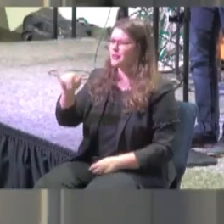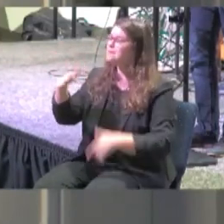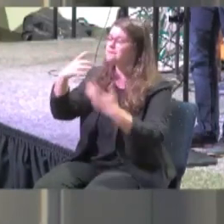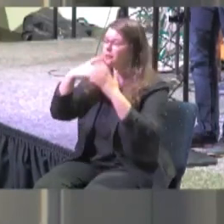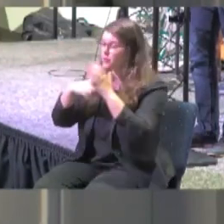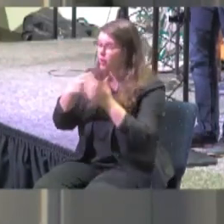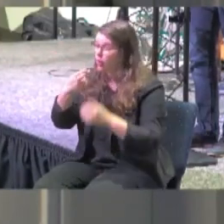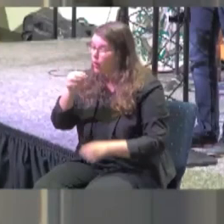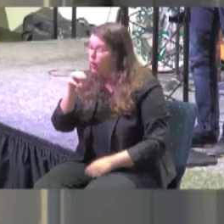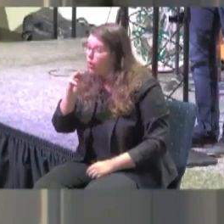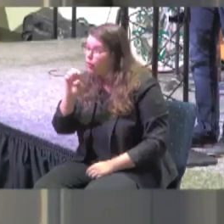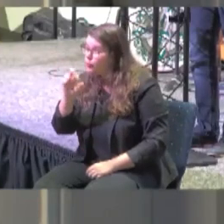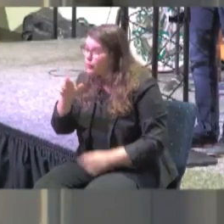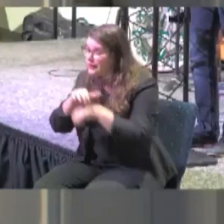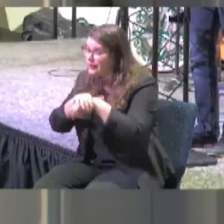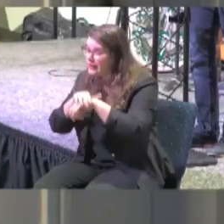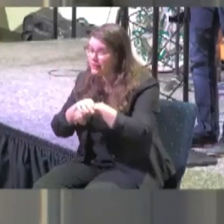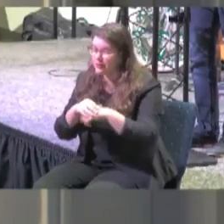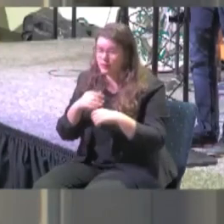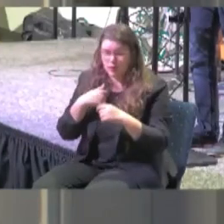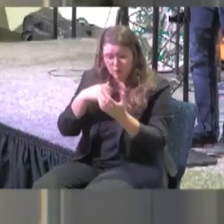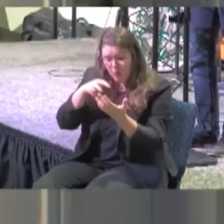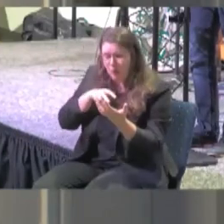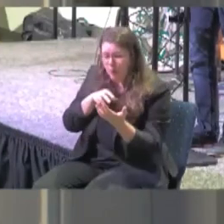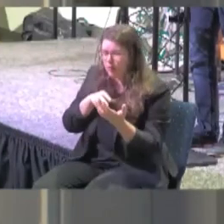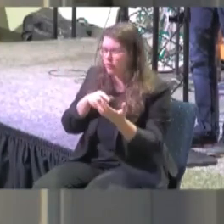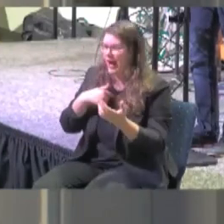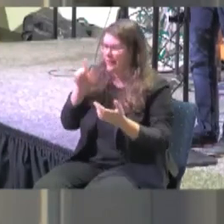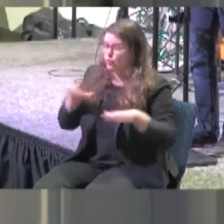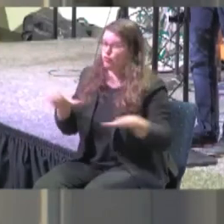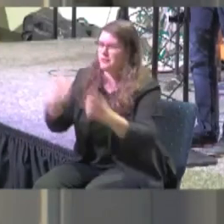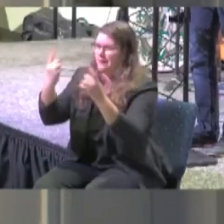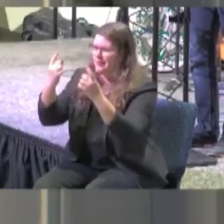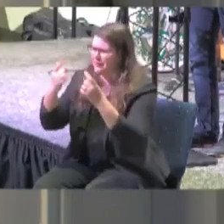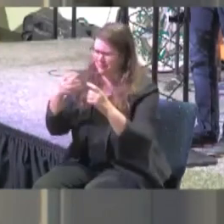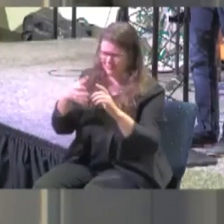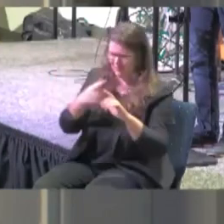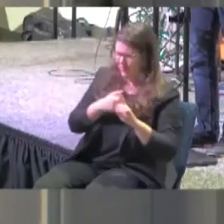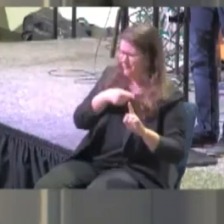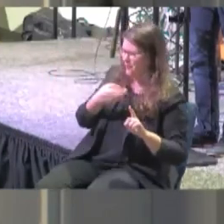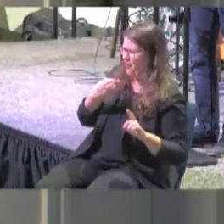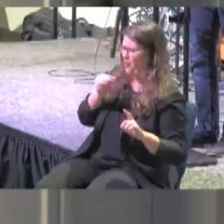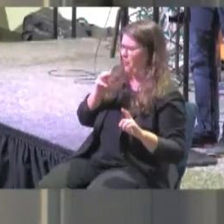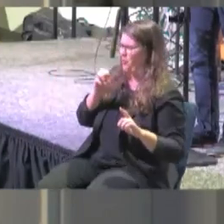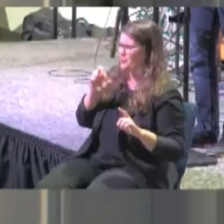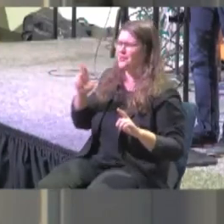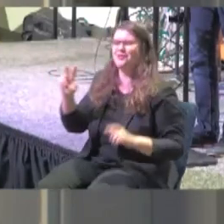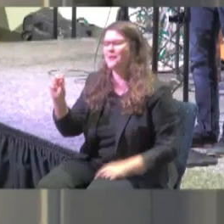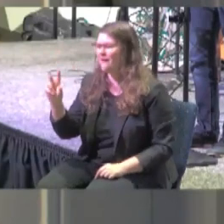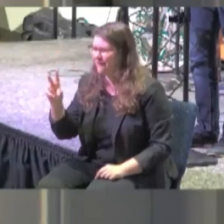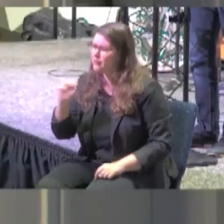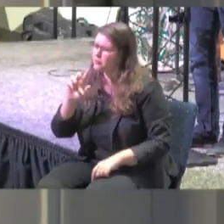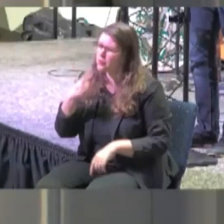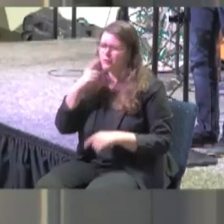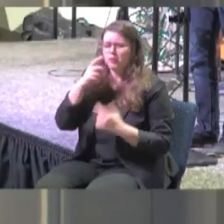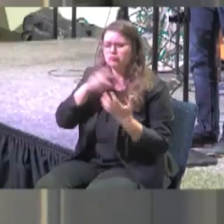anything with. It's just telling you what's there in the source text, and that distinction has all sorts of implications for the level